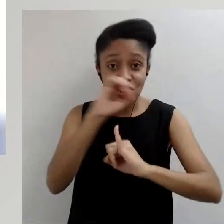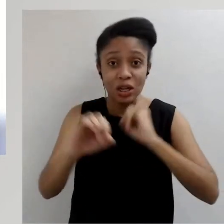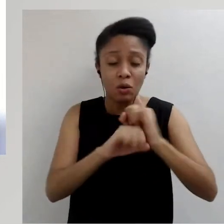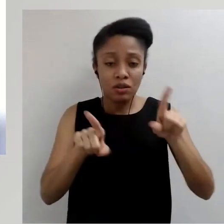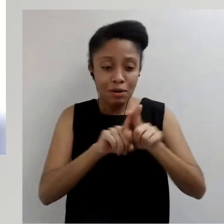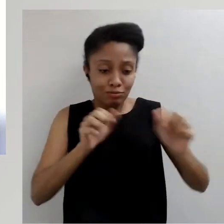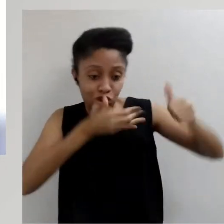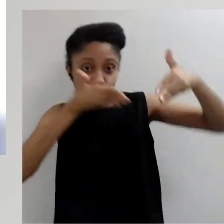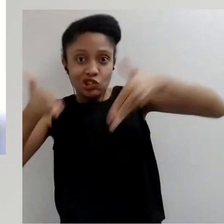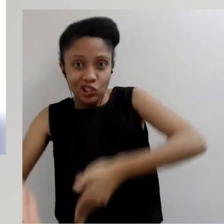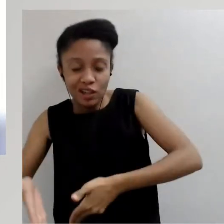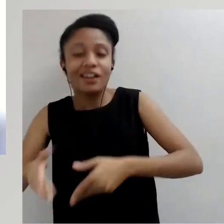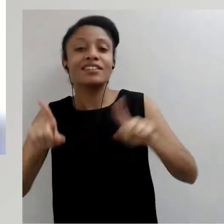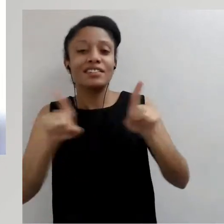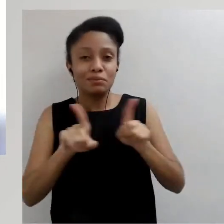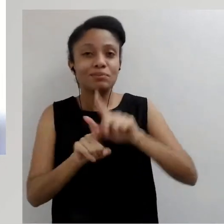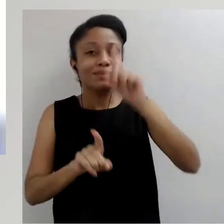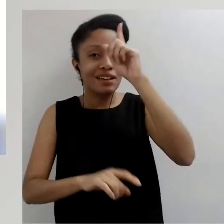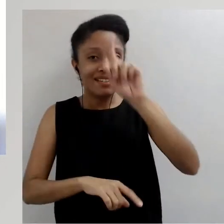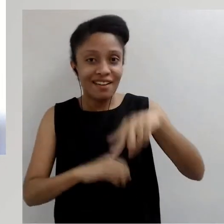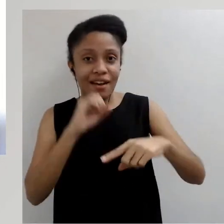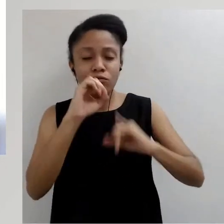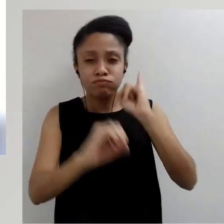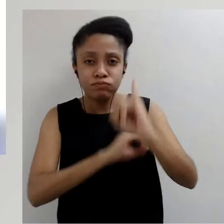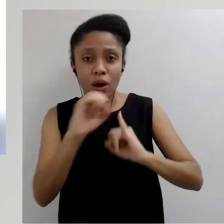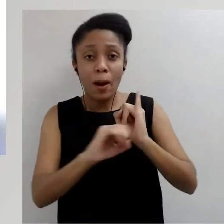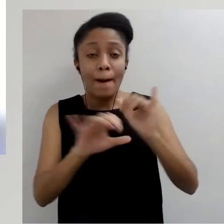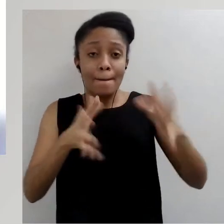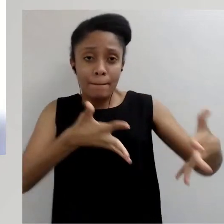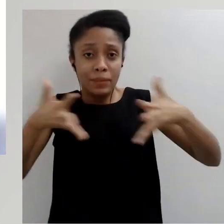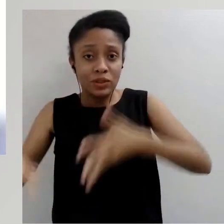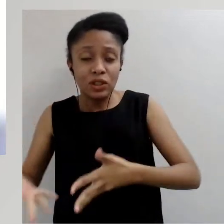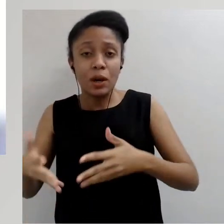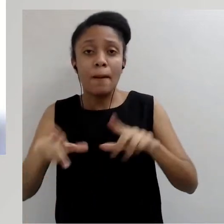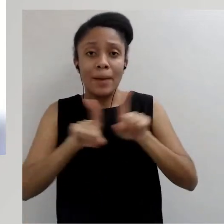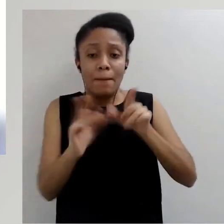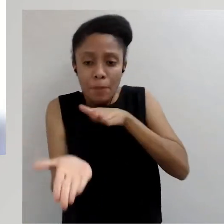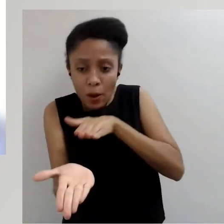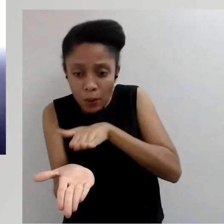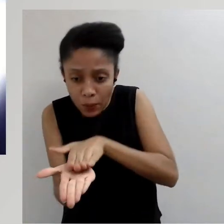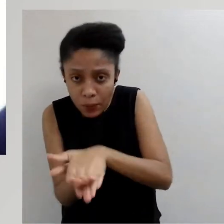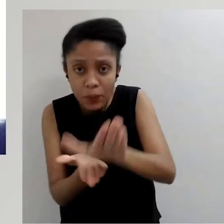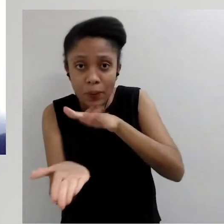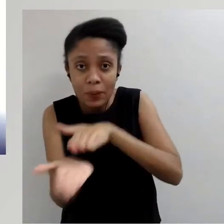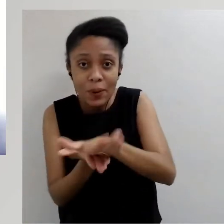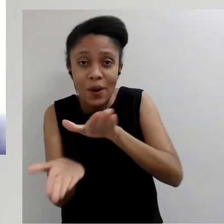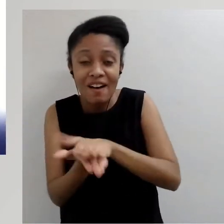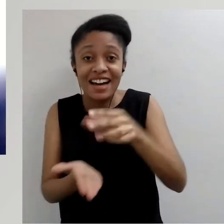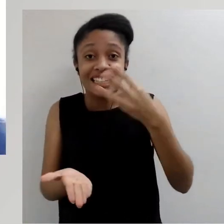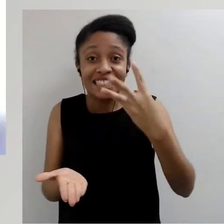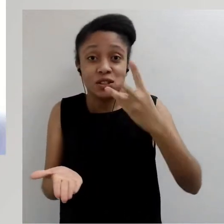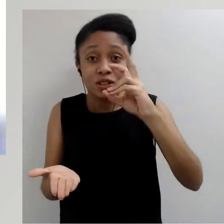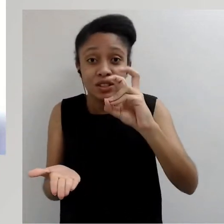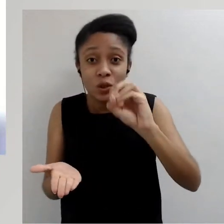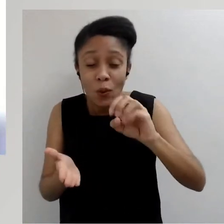and shipping. So digital to us is quite important. But to print